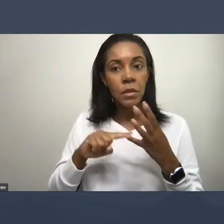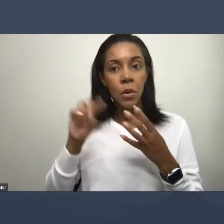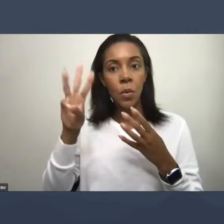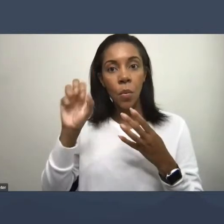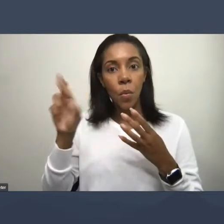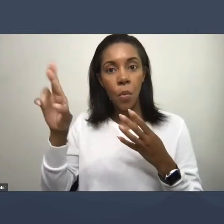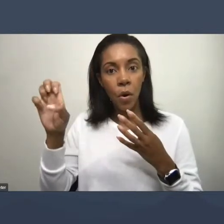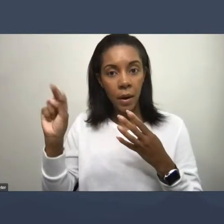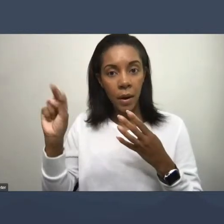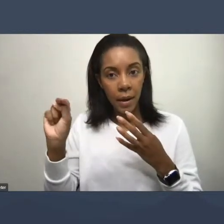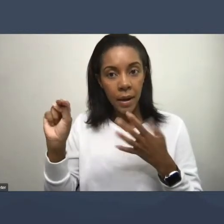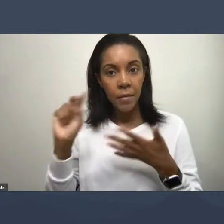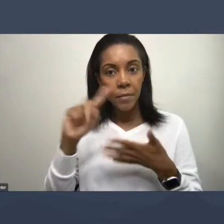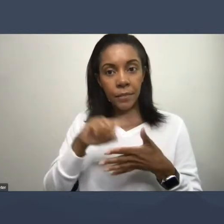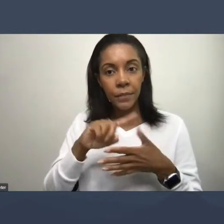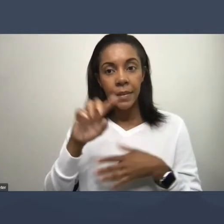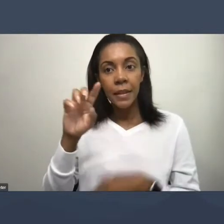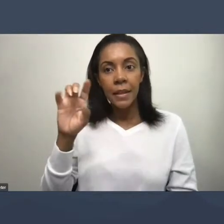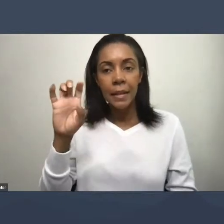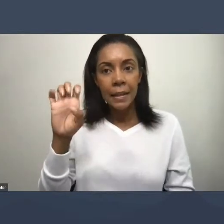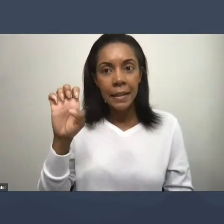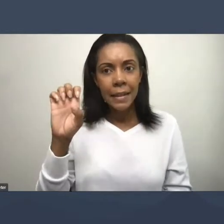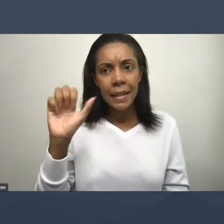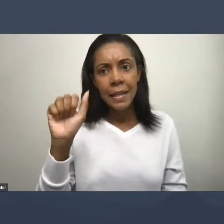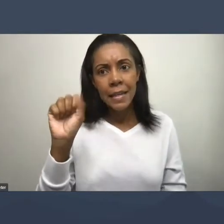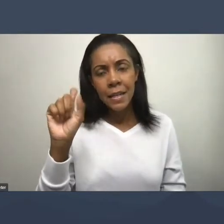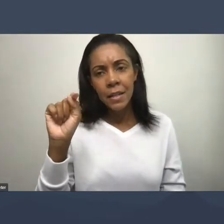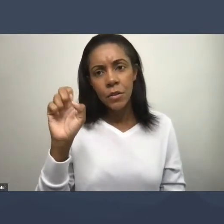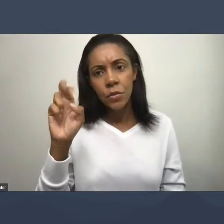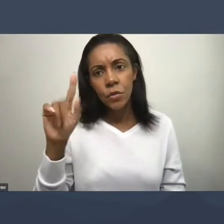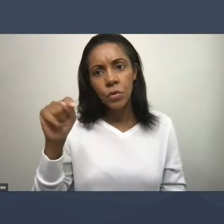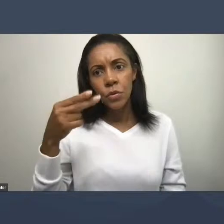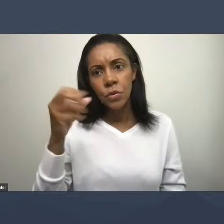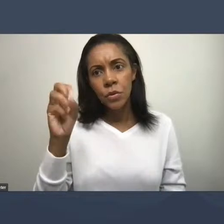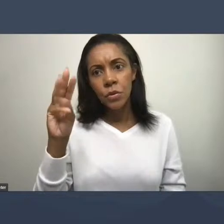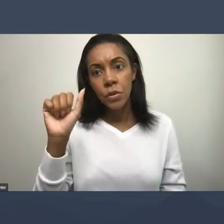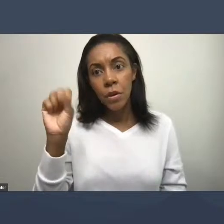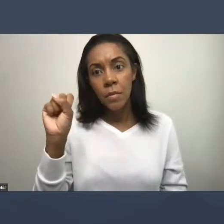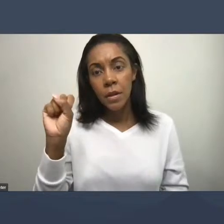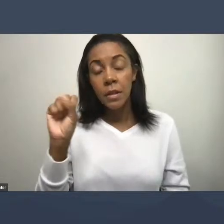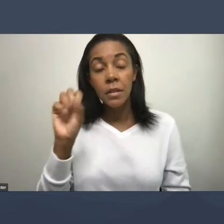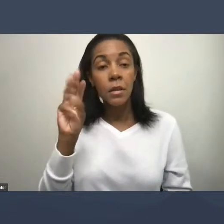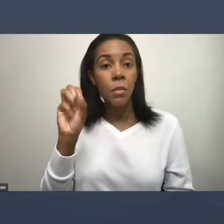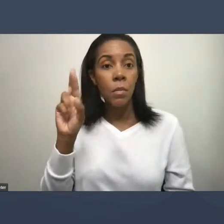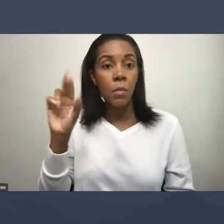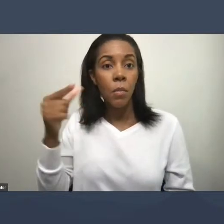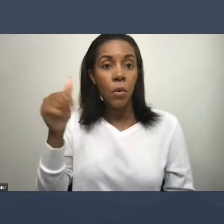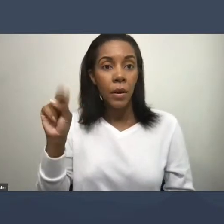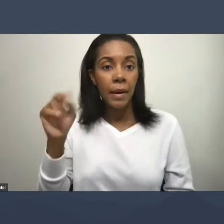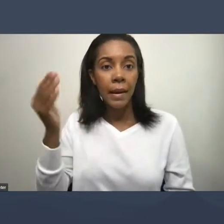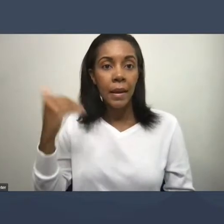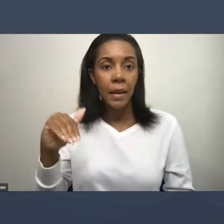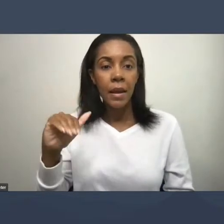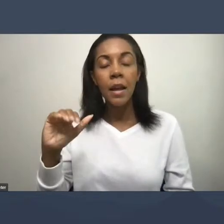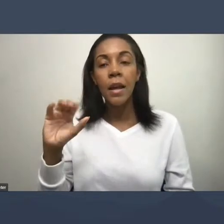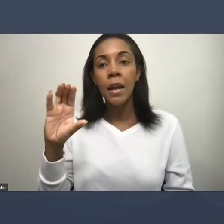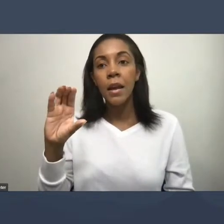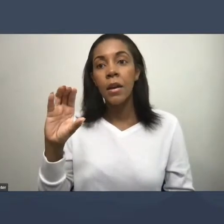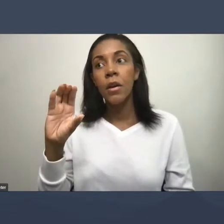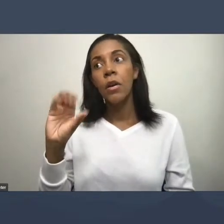Warren. Councilwoman Easter Thomas. Present. Councilman Morgan. Councilman Colvett. Chair